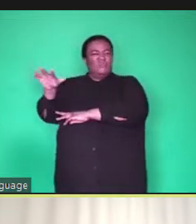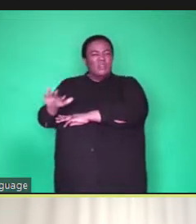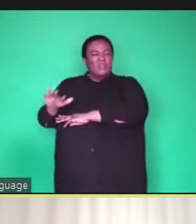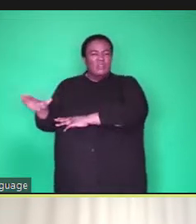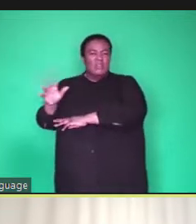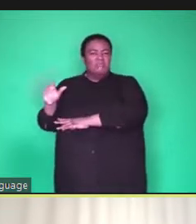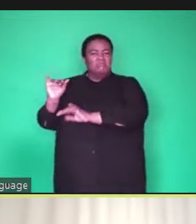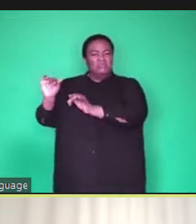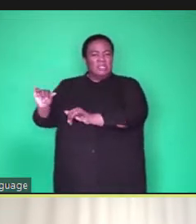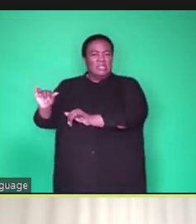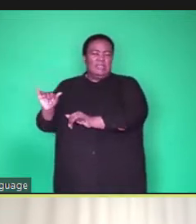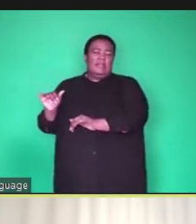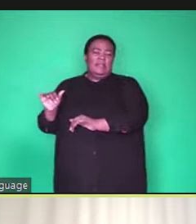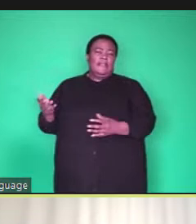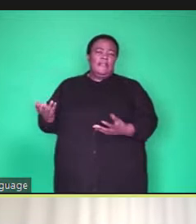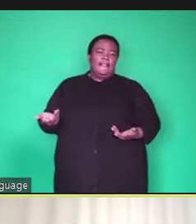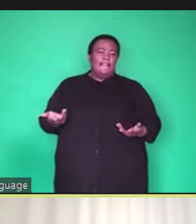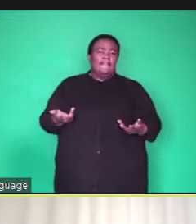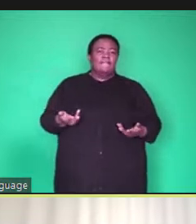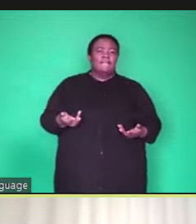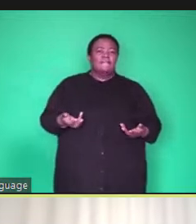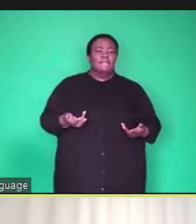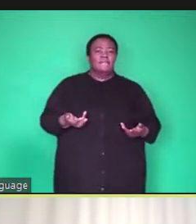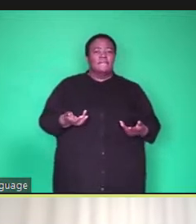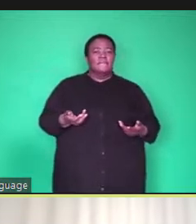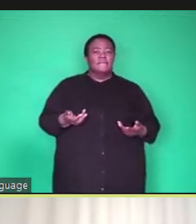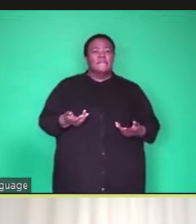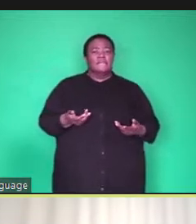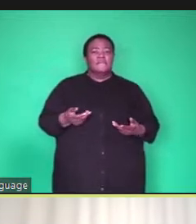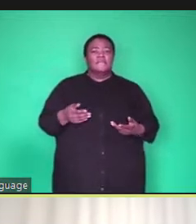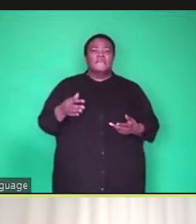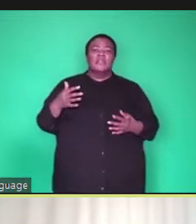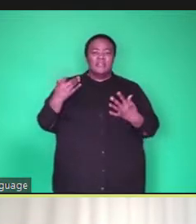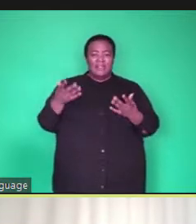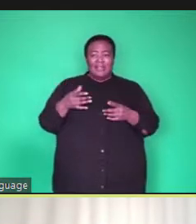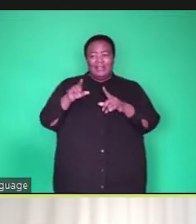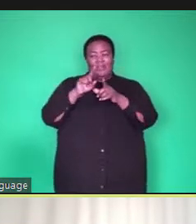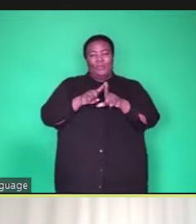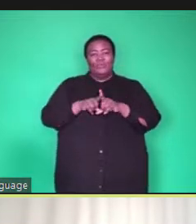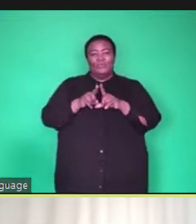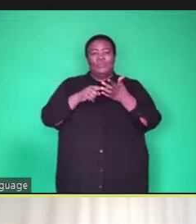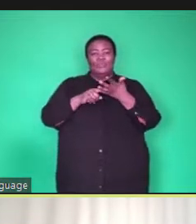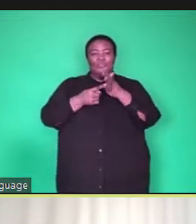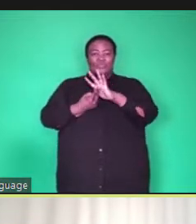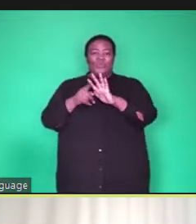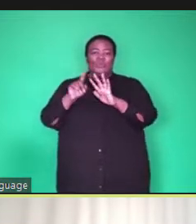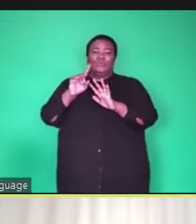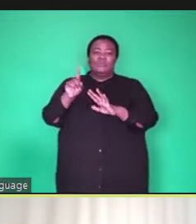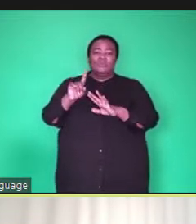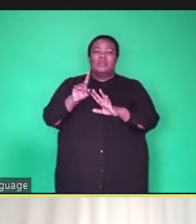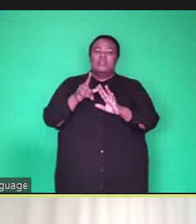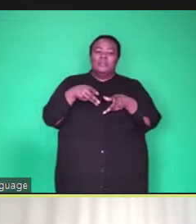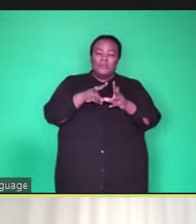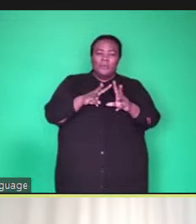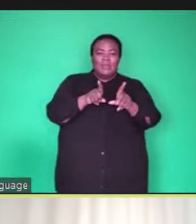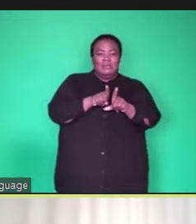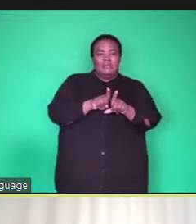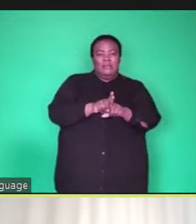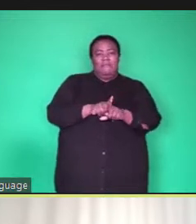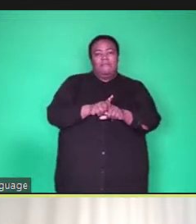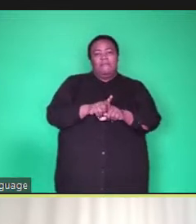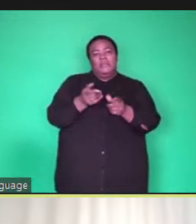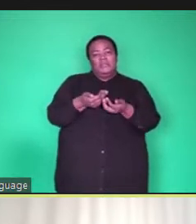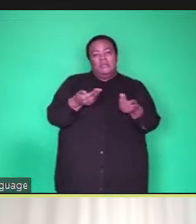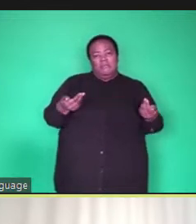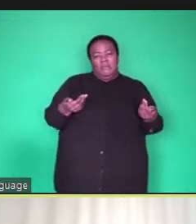and this suggests the endurance of apartheid-era demographic and migration patterns. But nearly half of migration events serve to